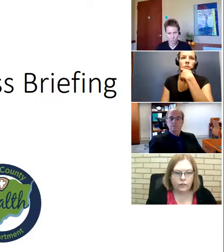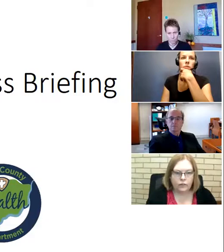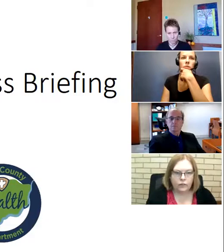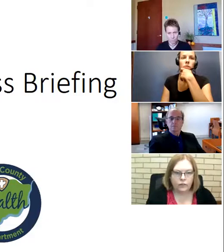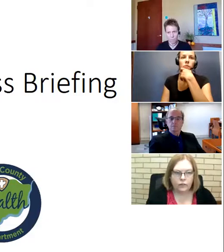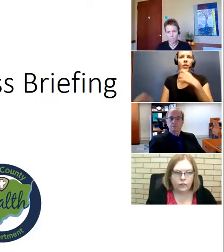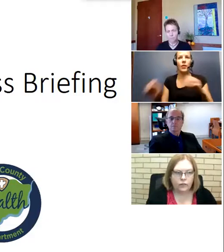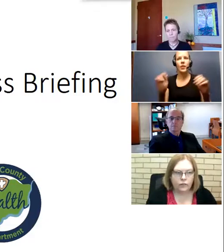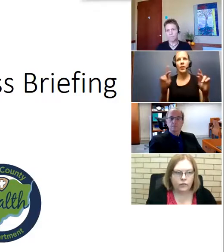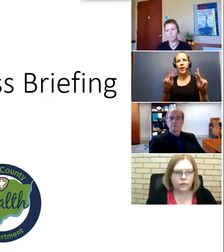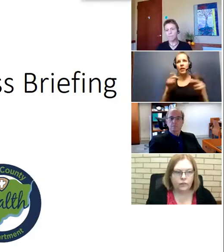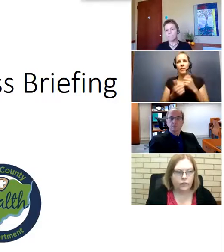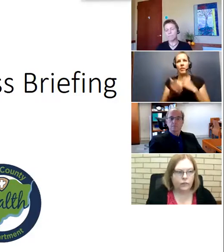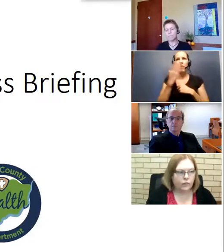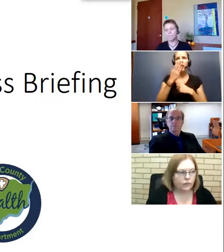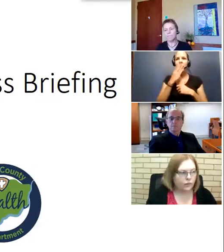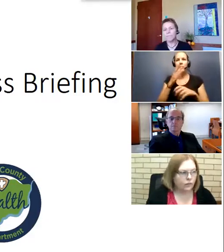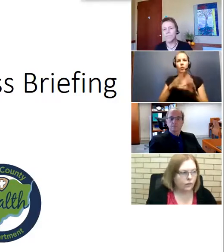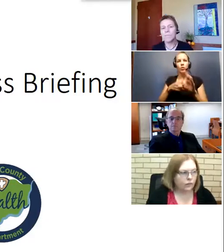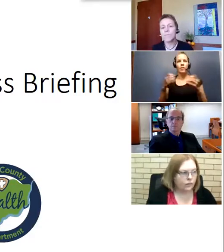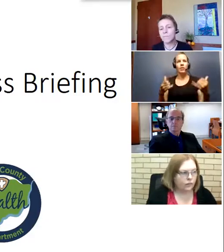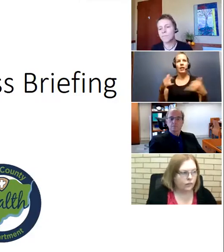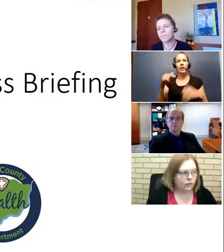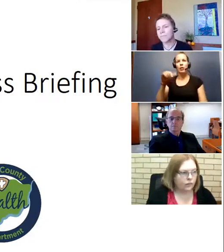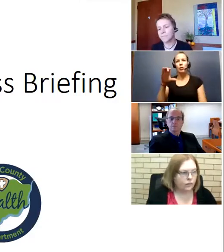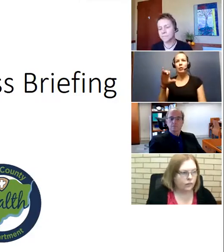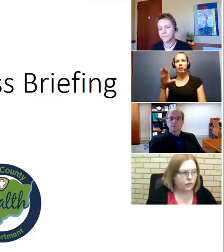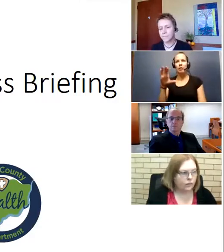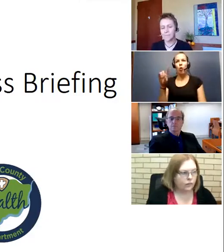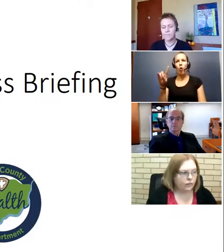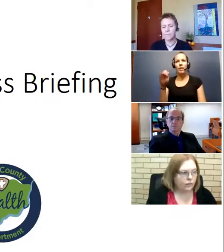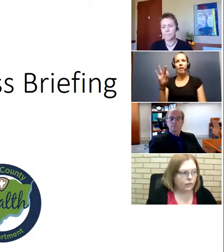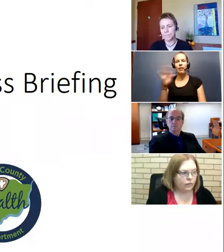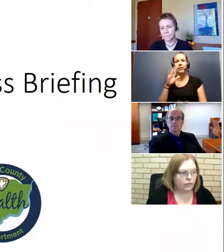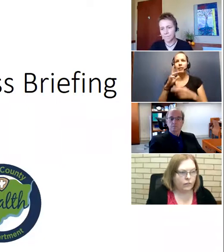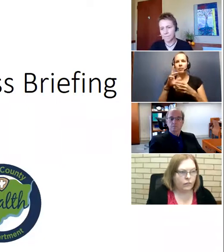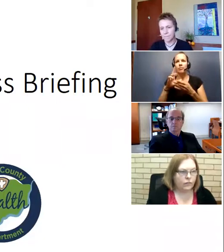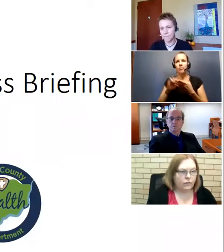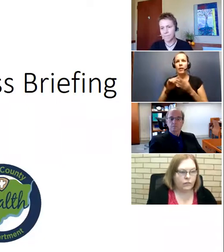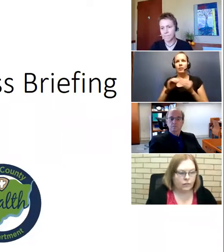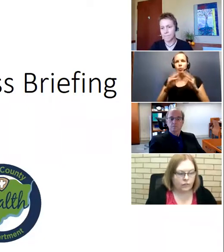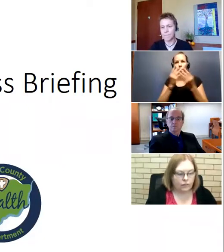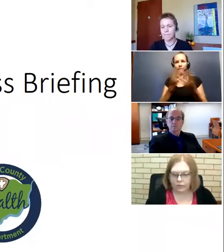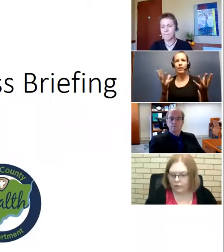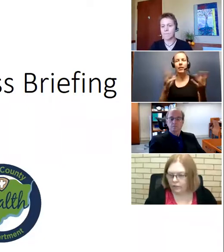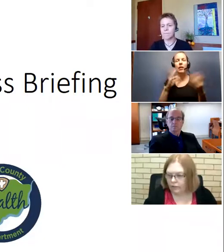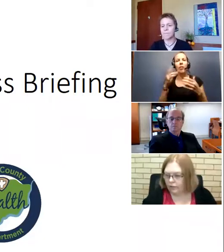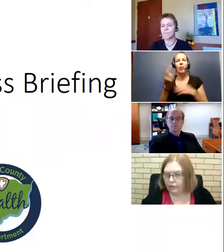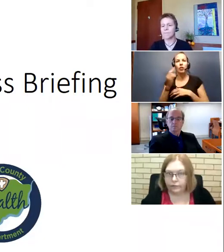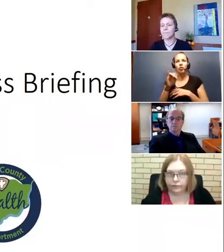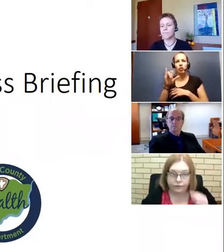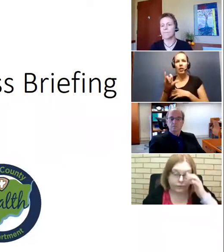Hey everyone, thank you for joining us for today's QC COVID-19 press briefing. It is Thursday,